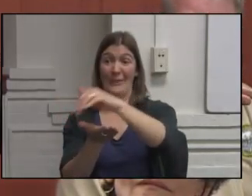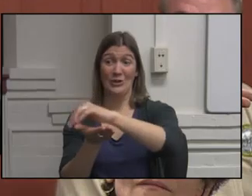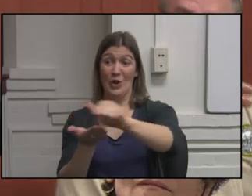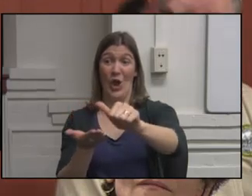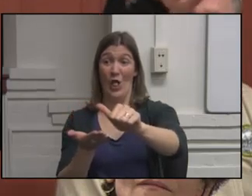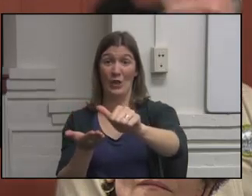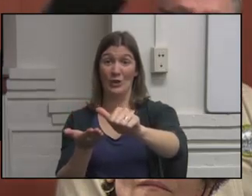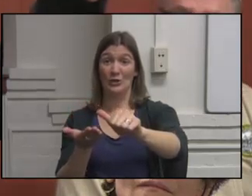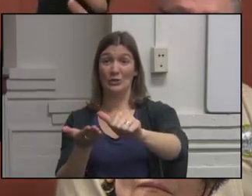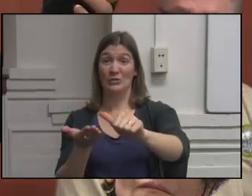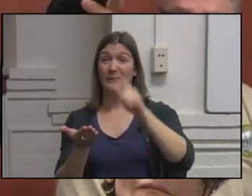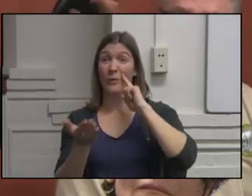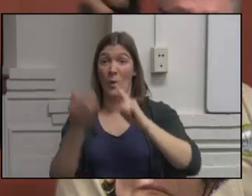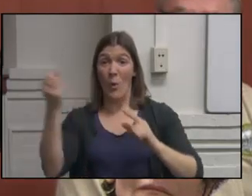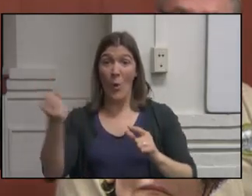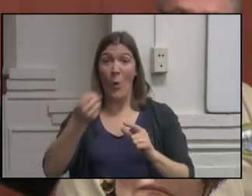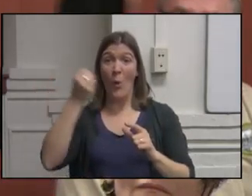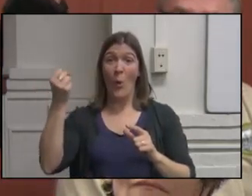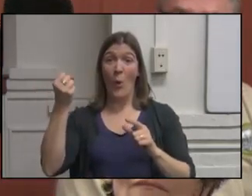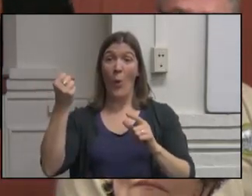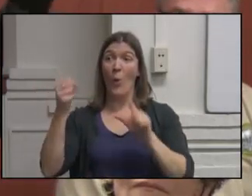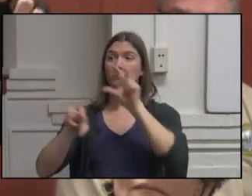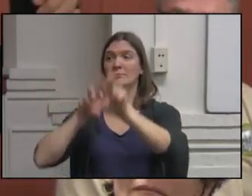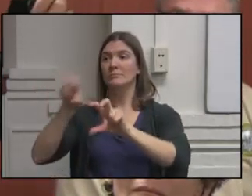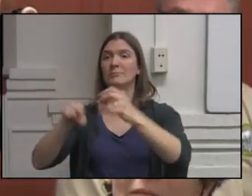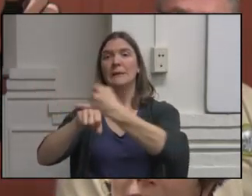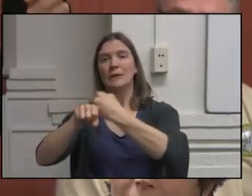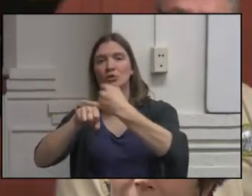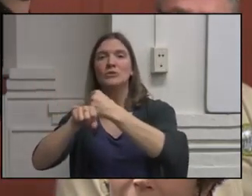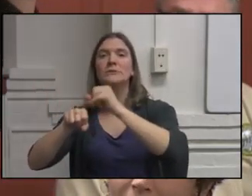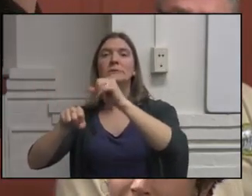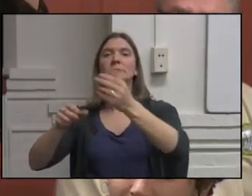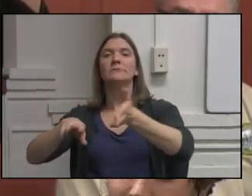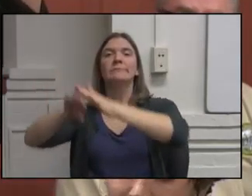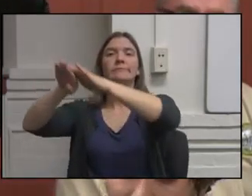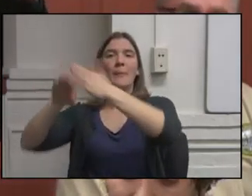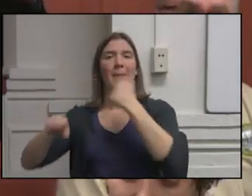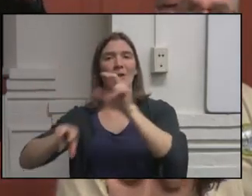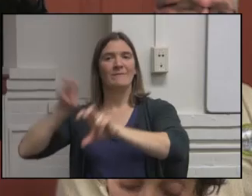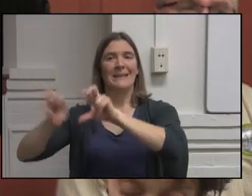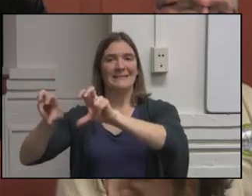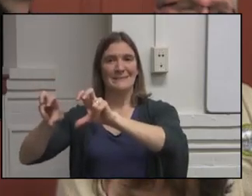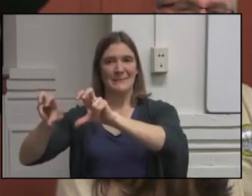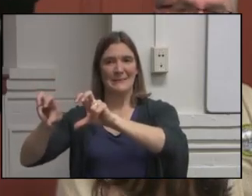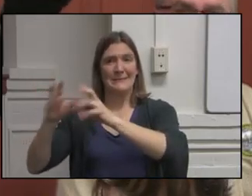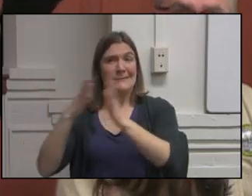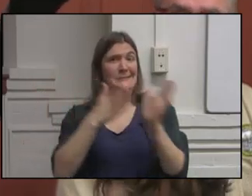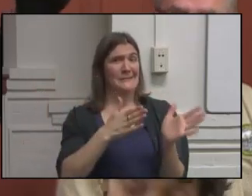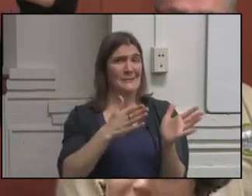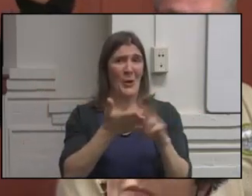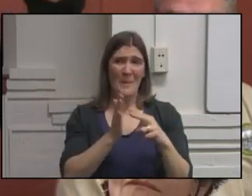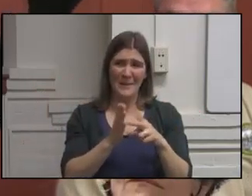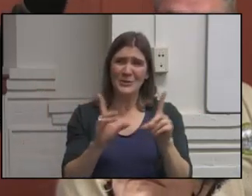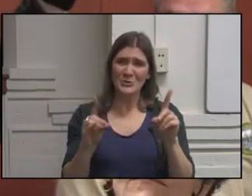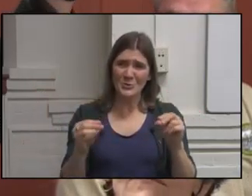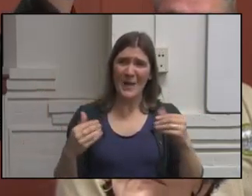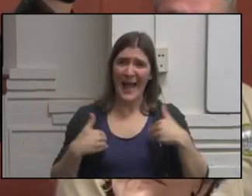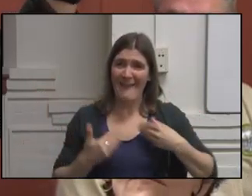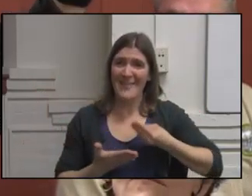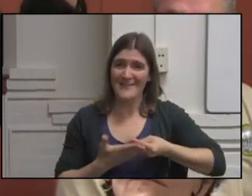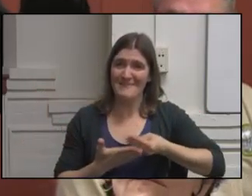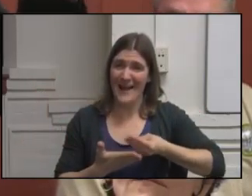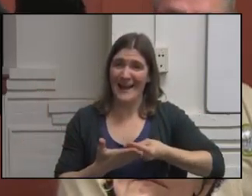$5 million to be saved into banks to accrue interest, there is no lack of funds,